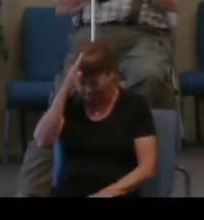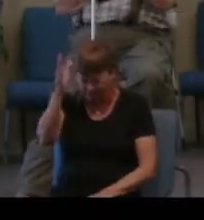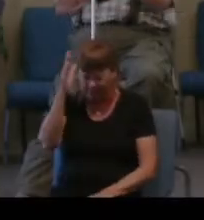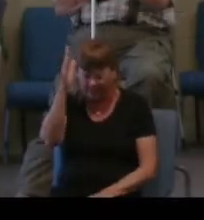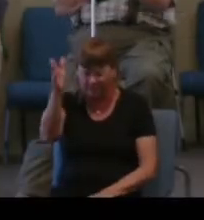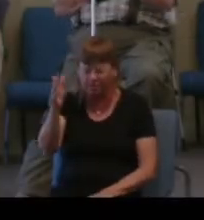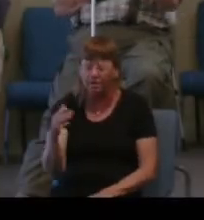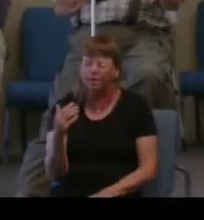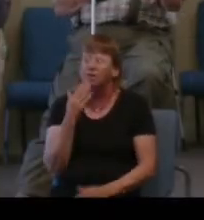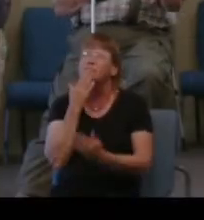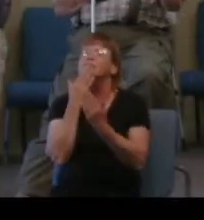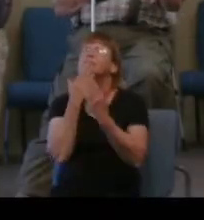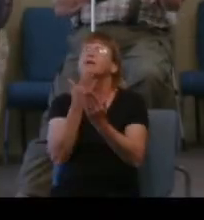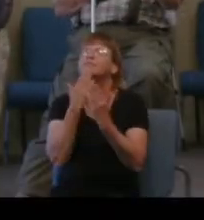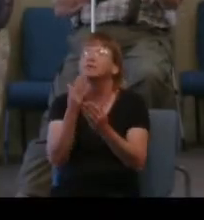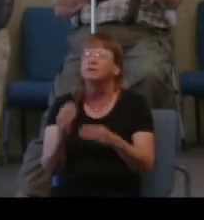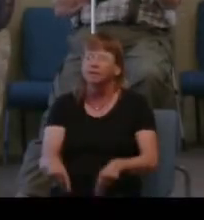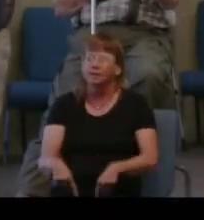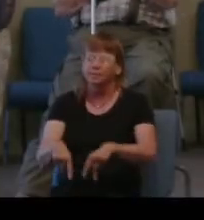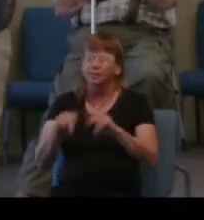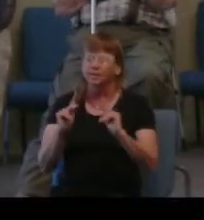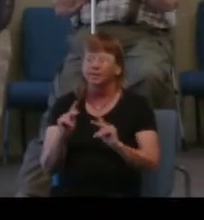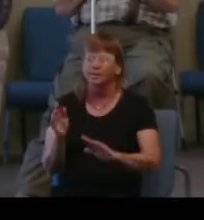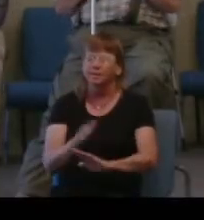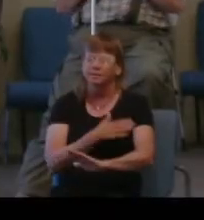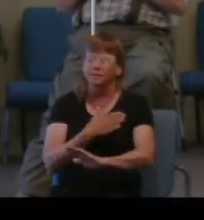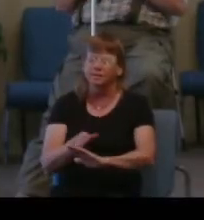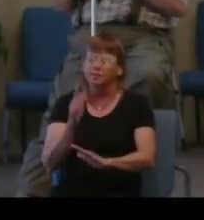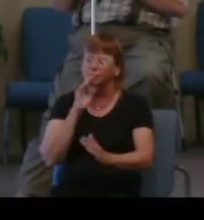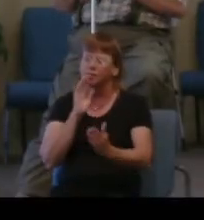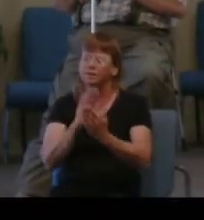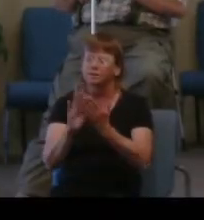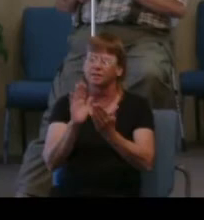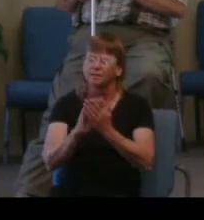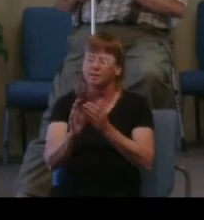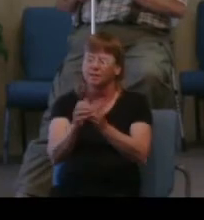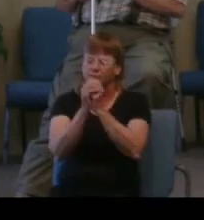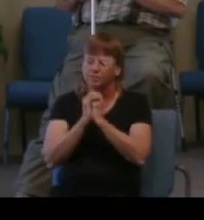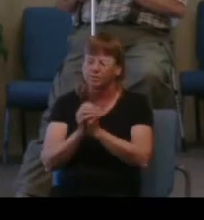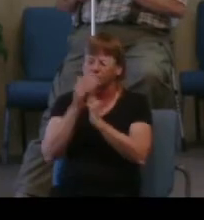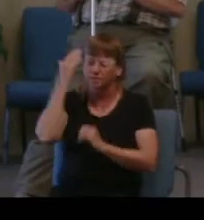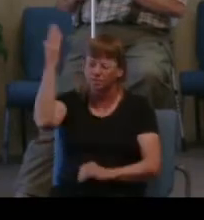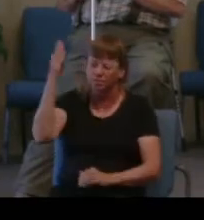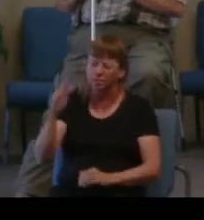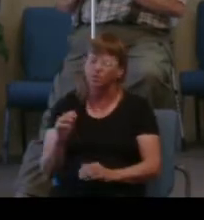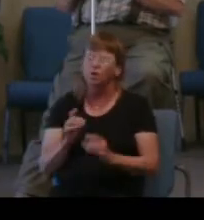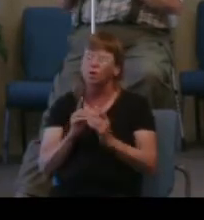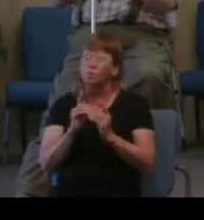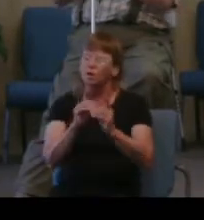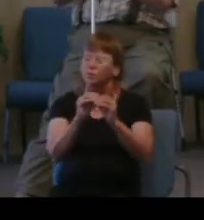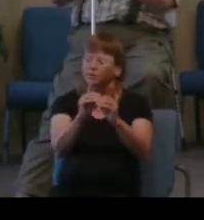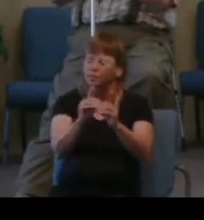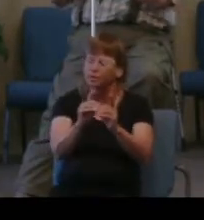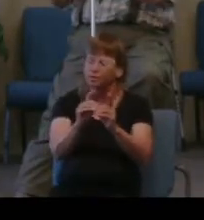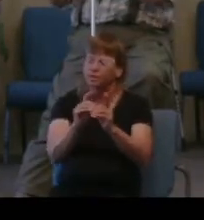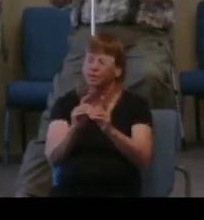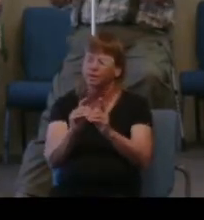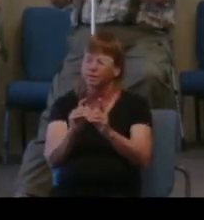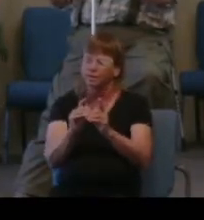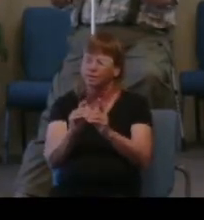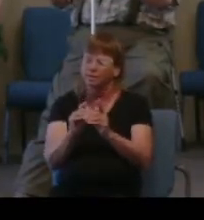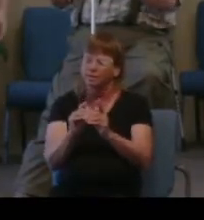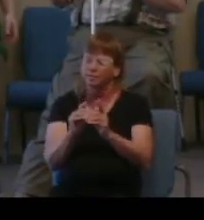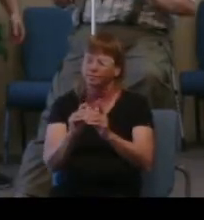so thankful for the opportunity to sing praises, to worship you, to walk with you, to love you, to experience life